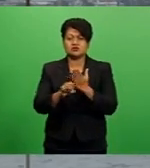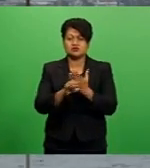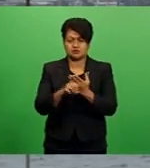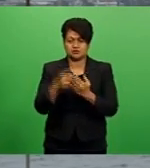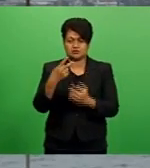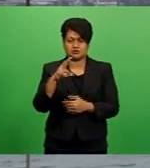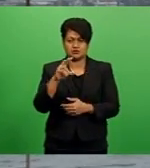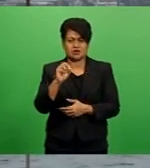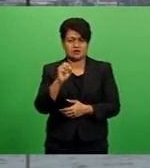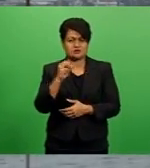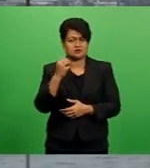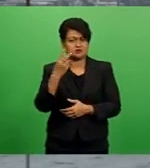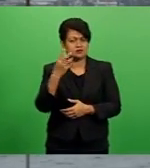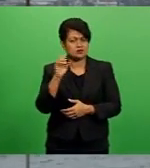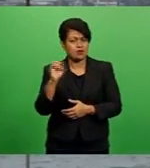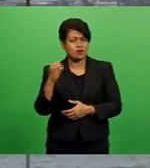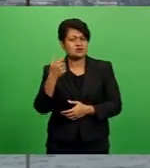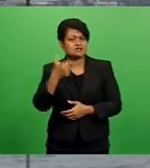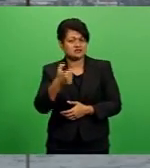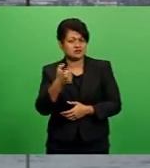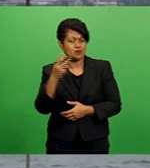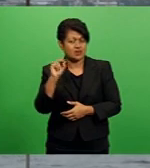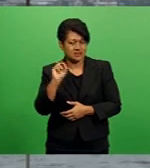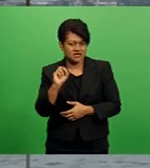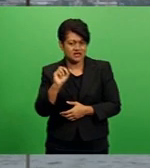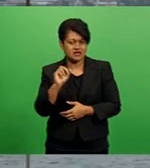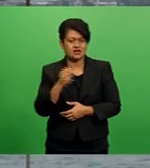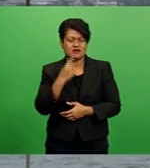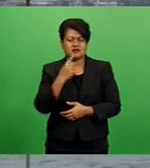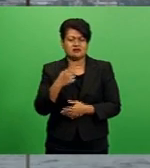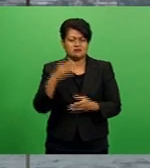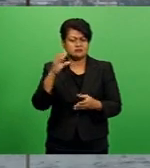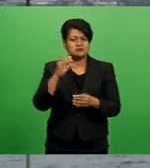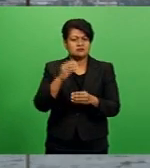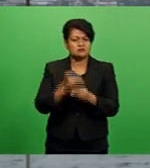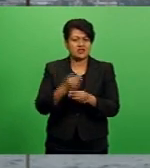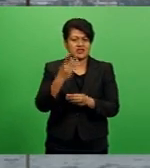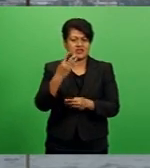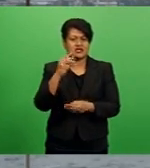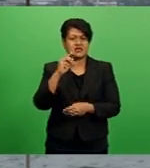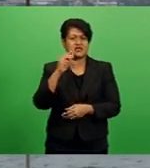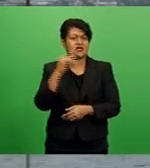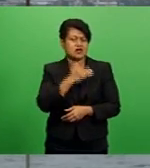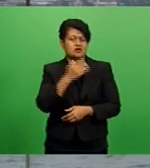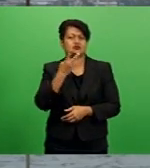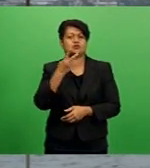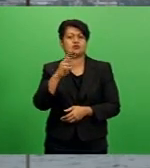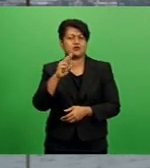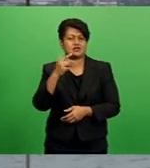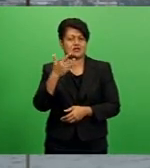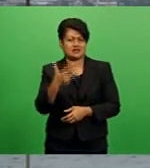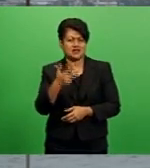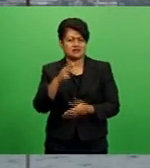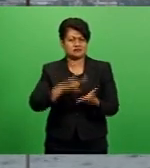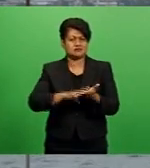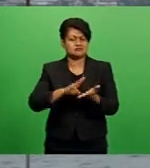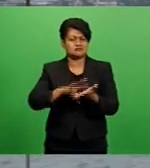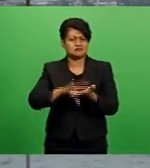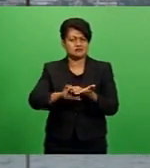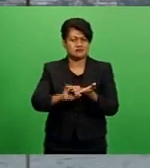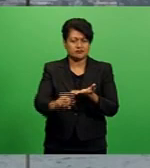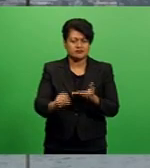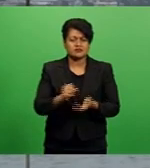financial year ended, the fund was able to record a profit of $329 million. Koroi Tandulala reports the real effects of